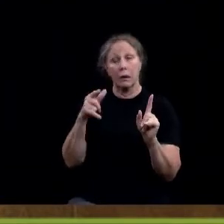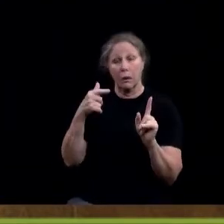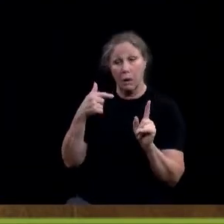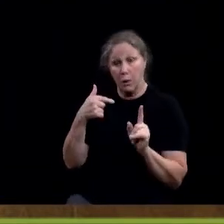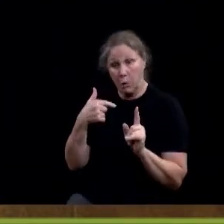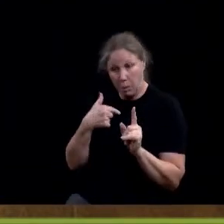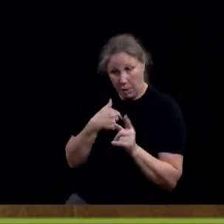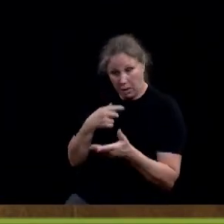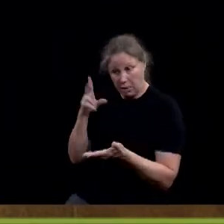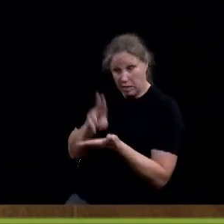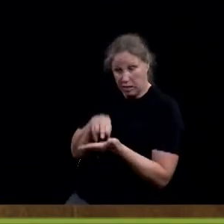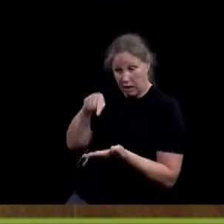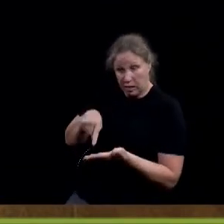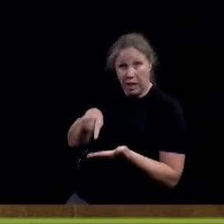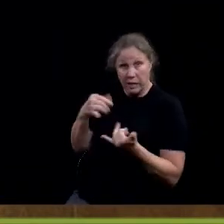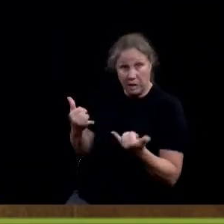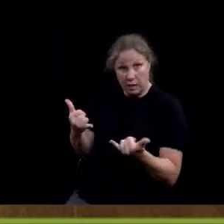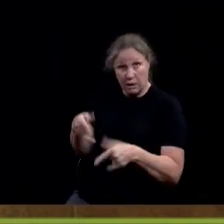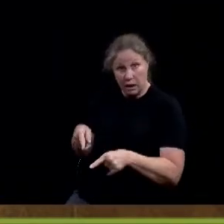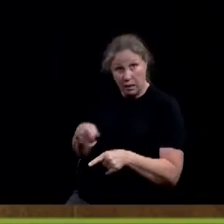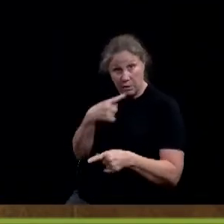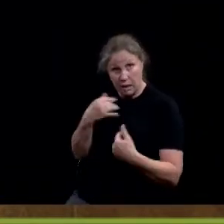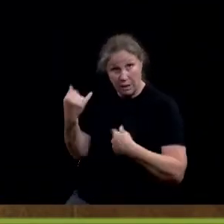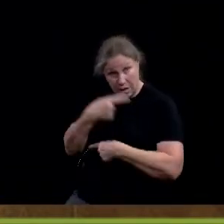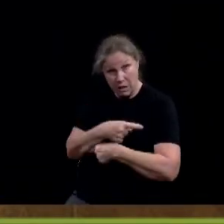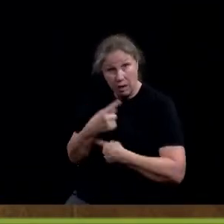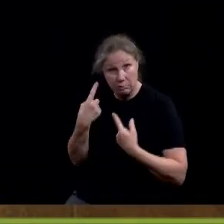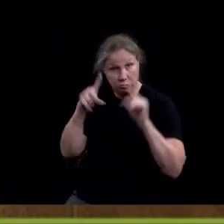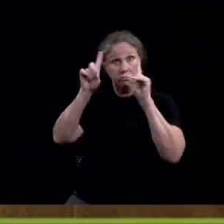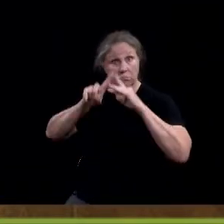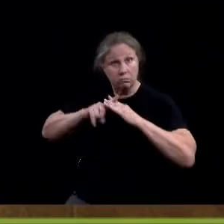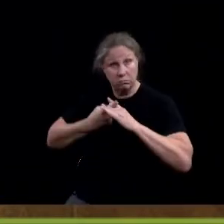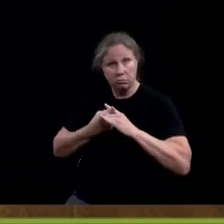is the effective date, not really giving folks a heads up that